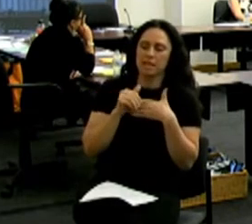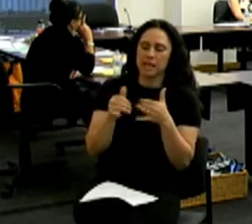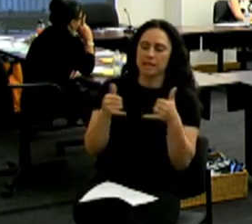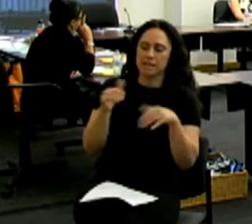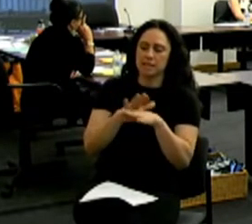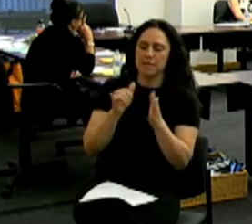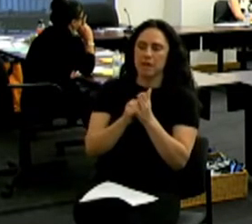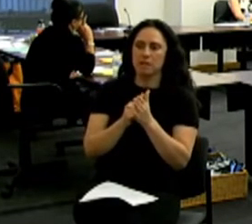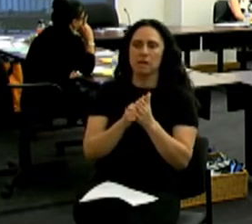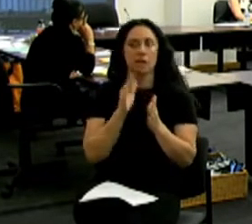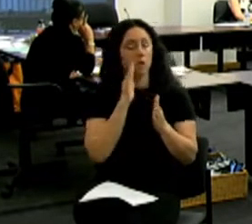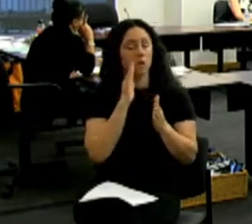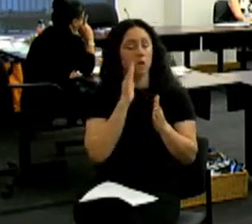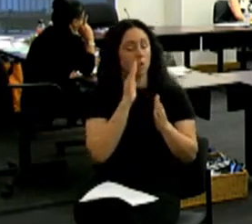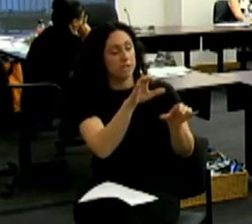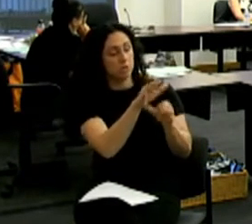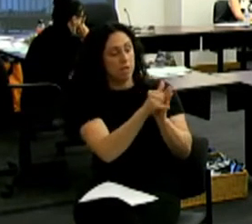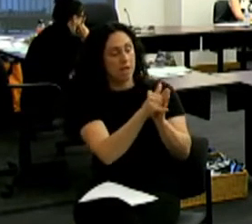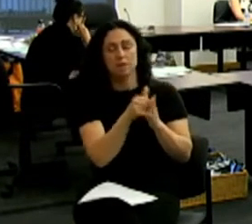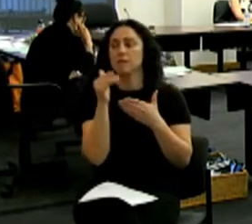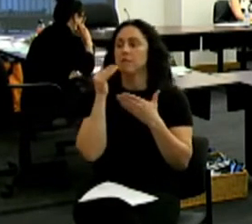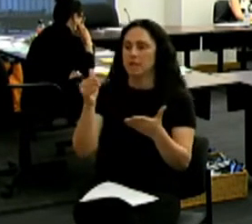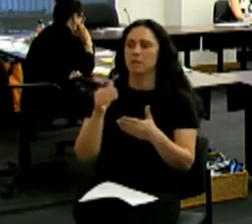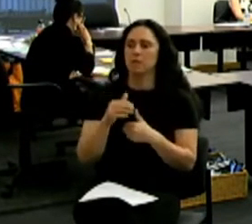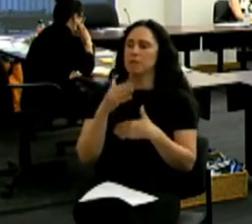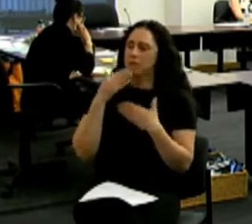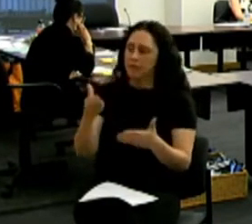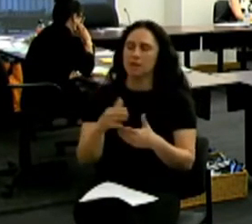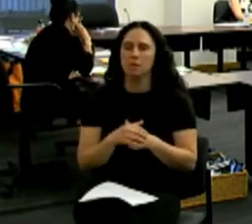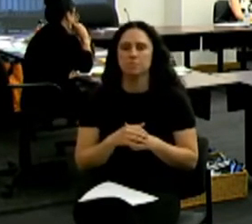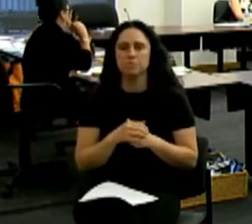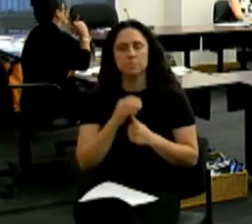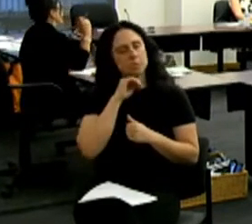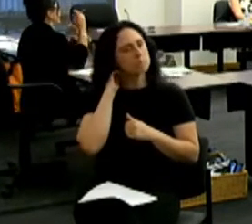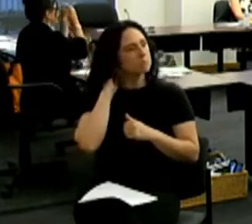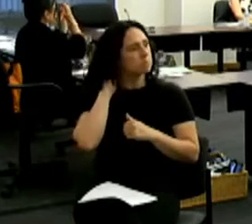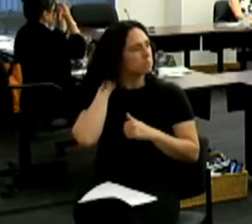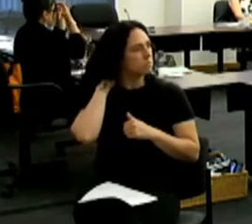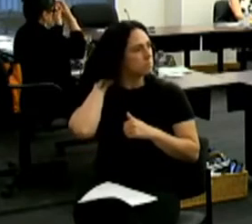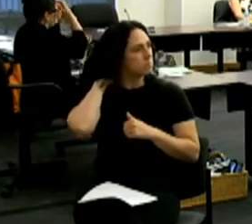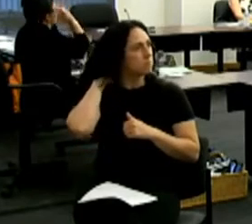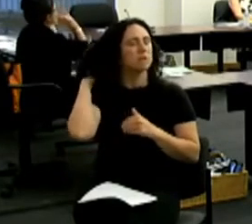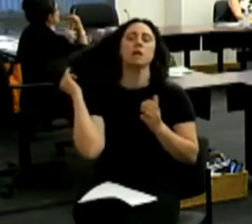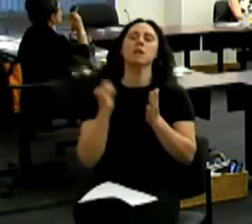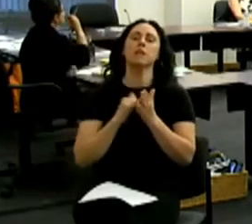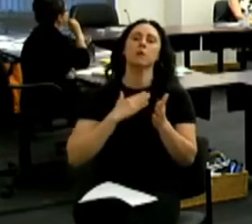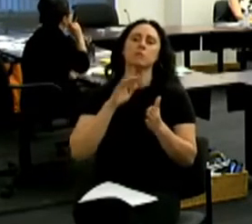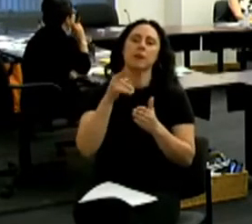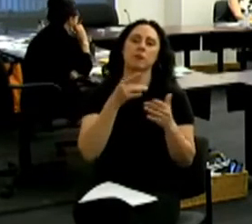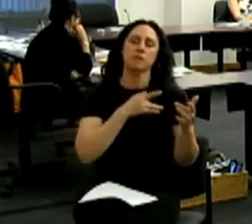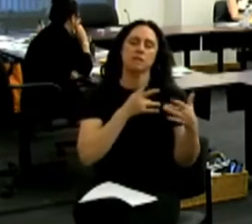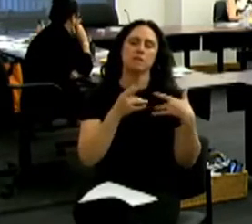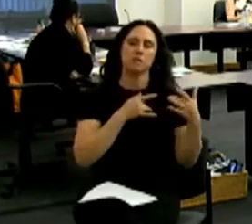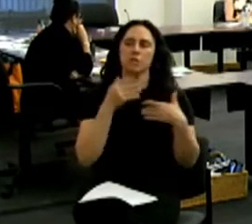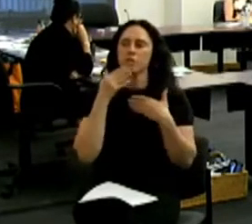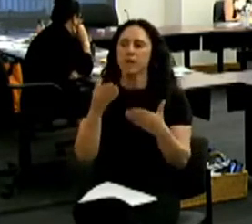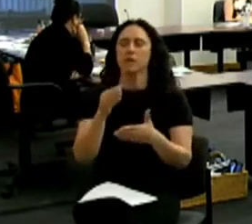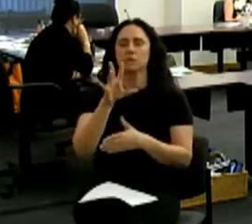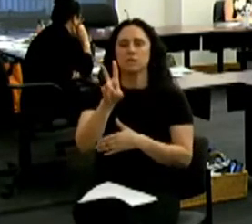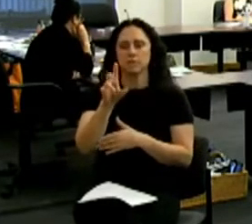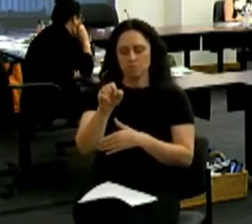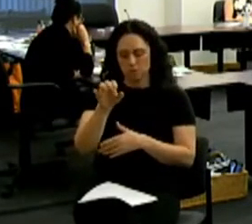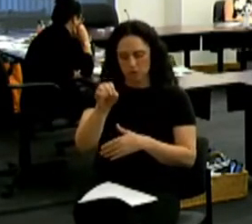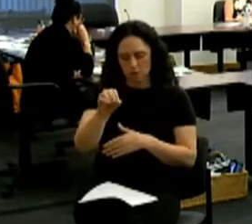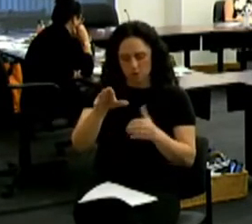on it. We'll review it. Thank you. Thank you. That was my only concern. Thank you. 7.0,